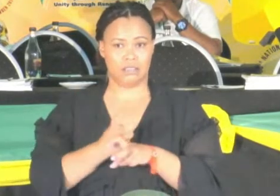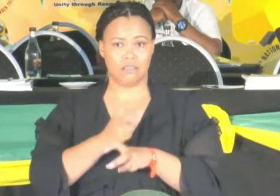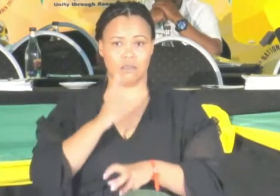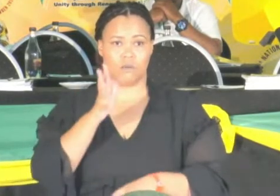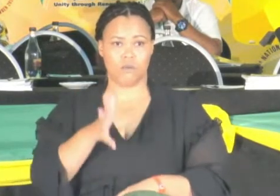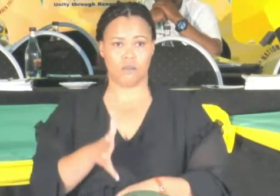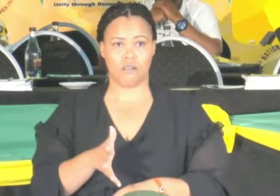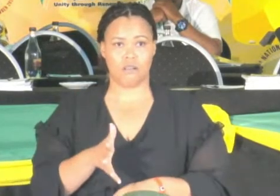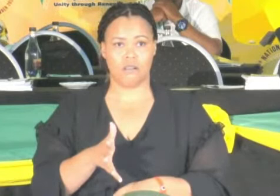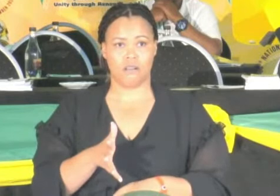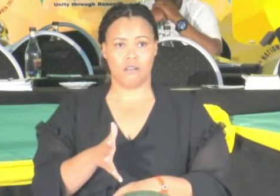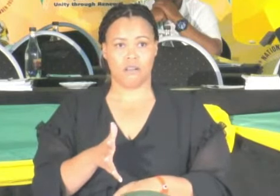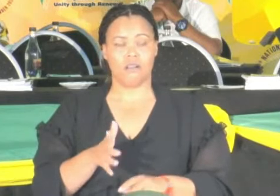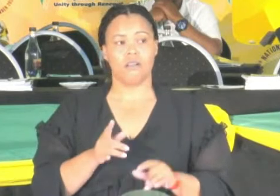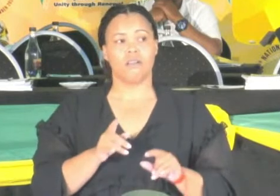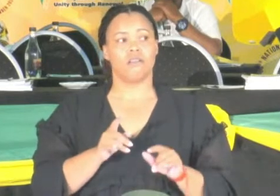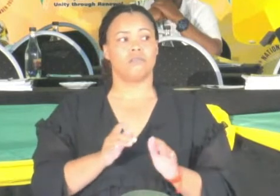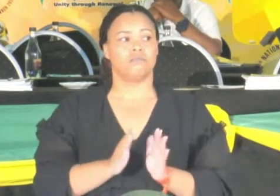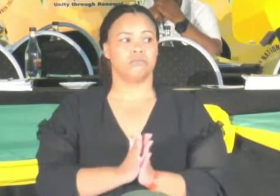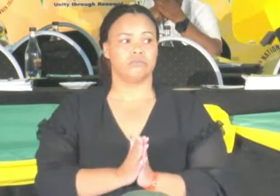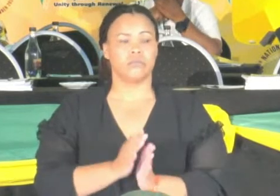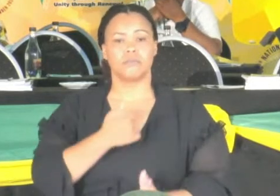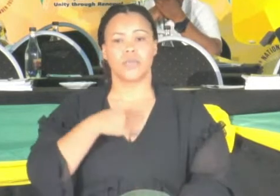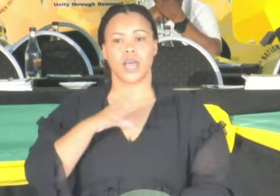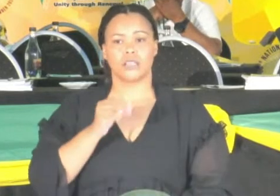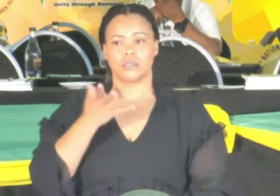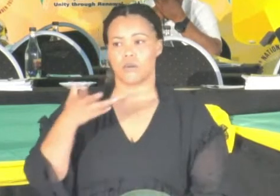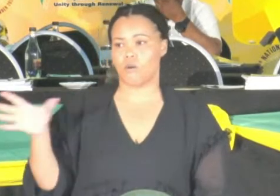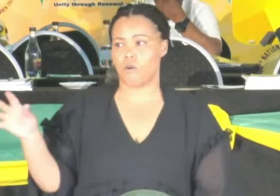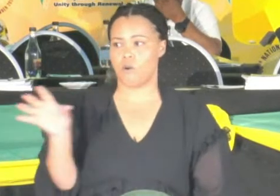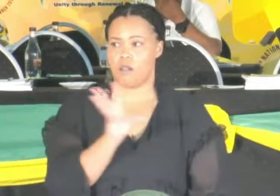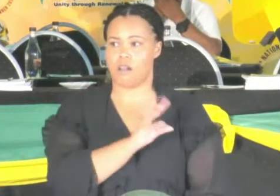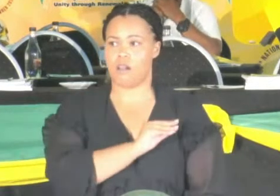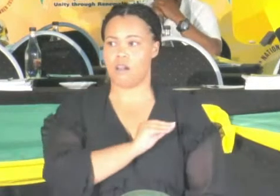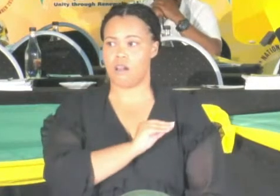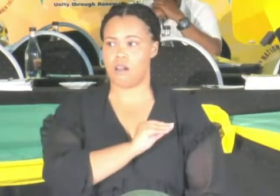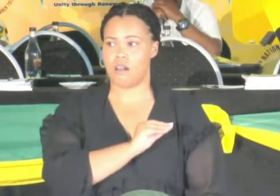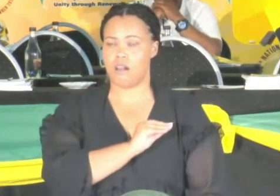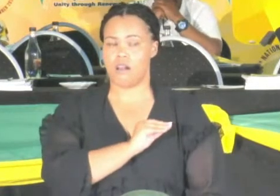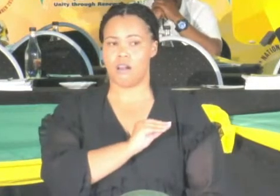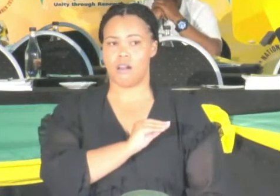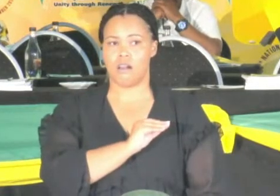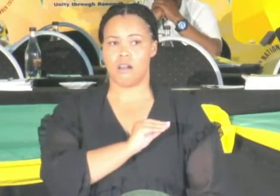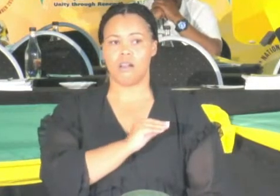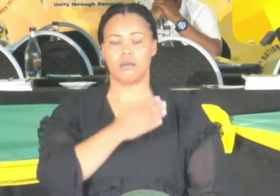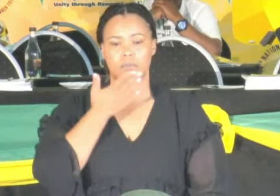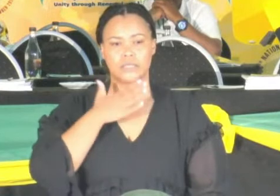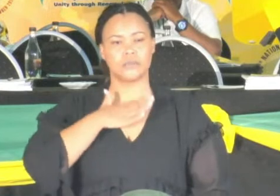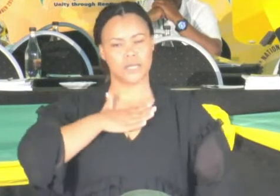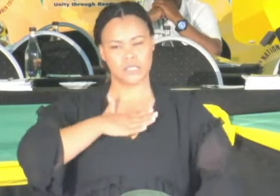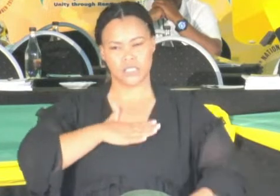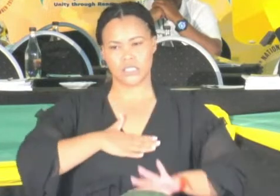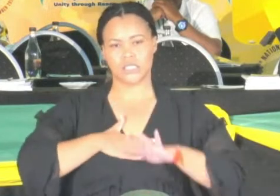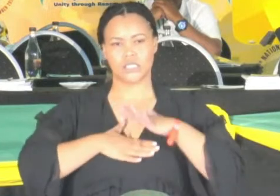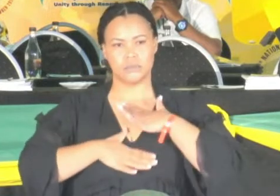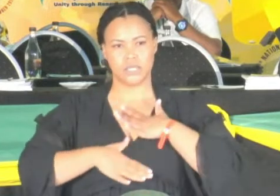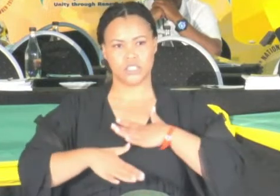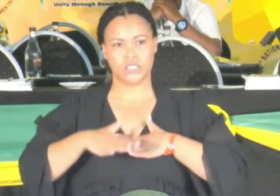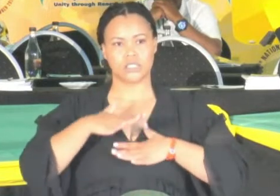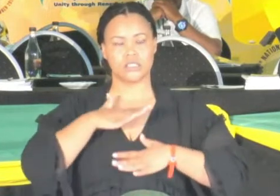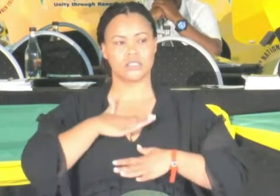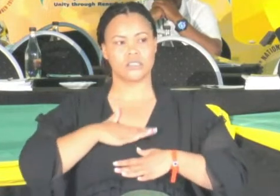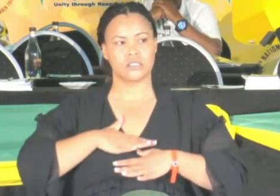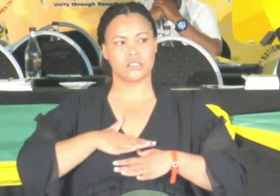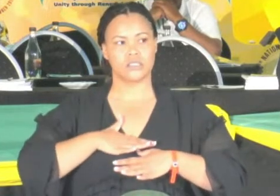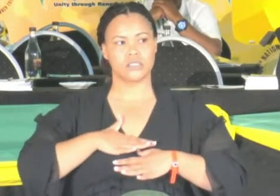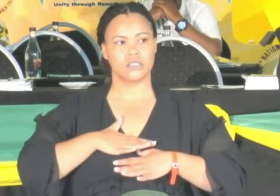conference. But I call upon all of us to exercise the patience as